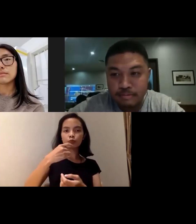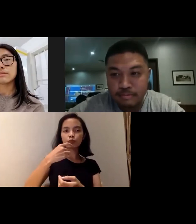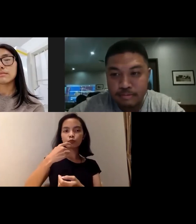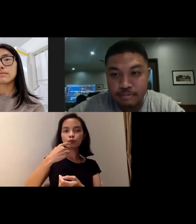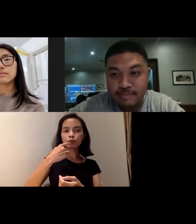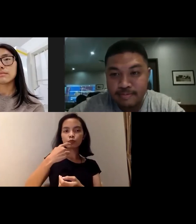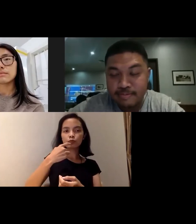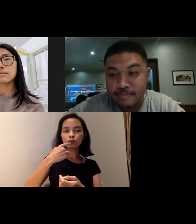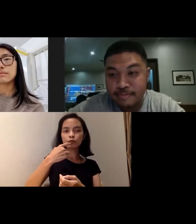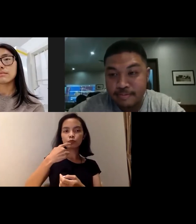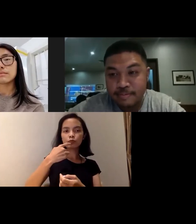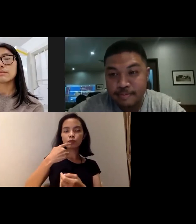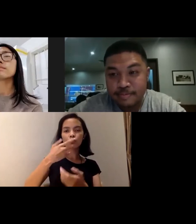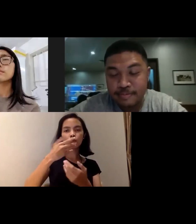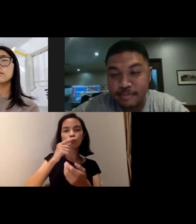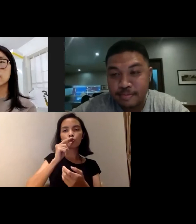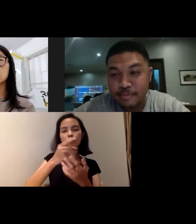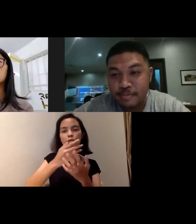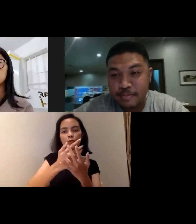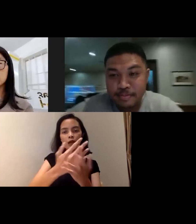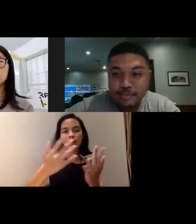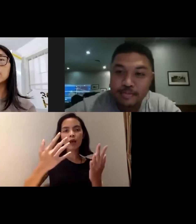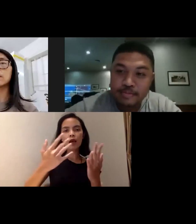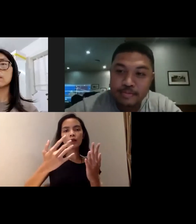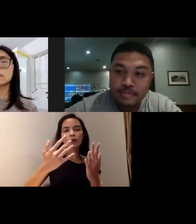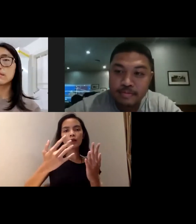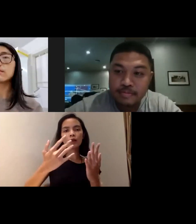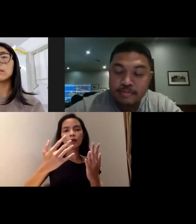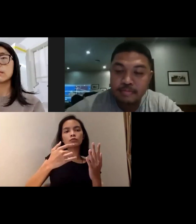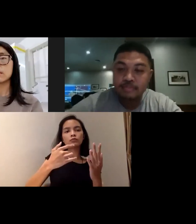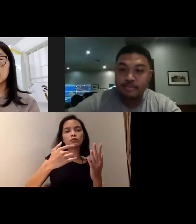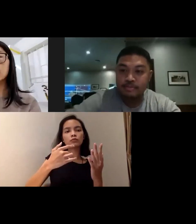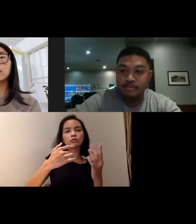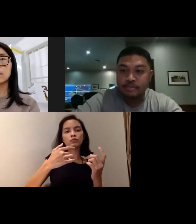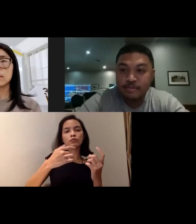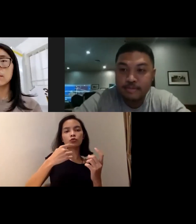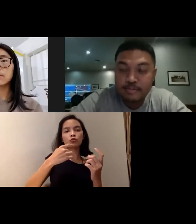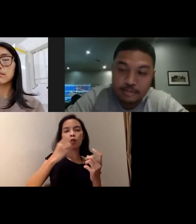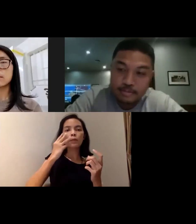this society in terms of queer experience,